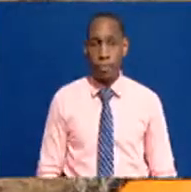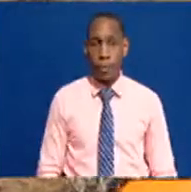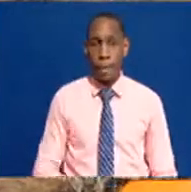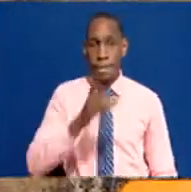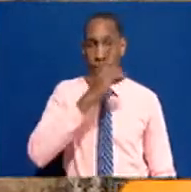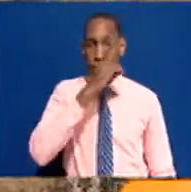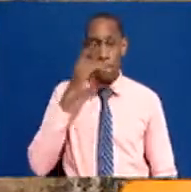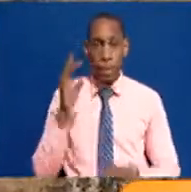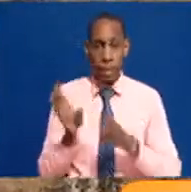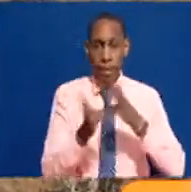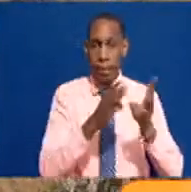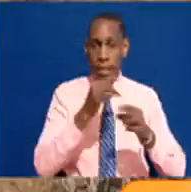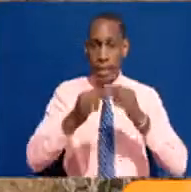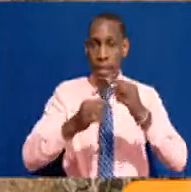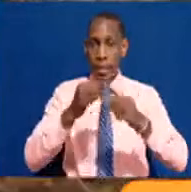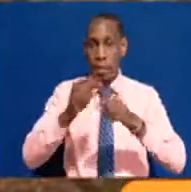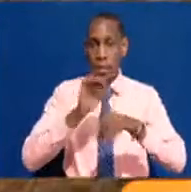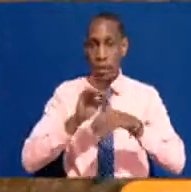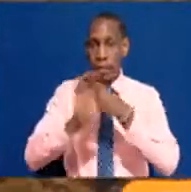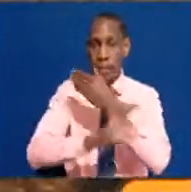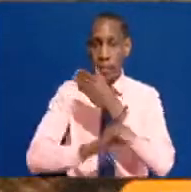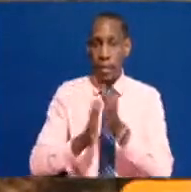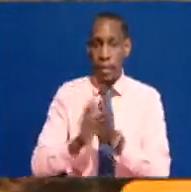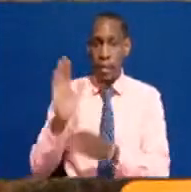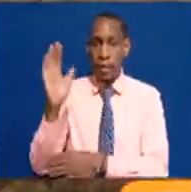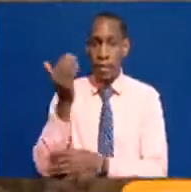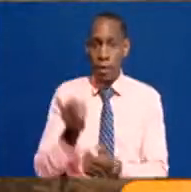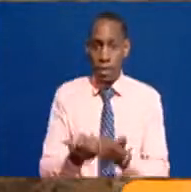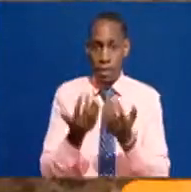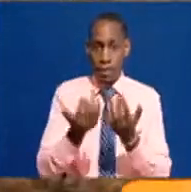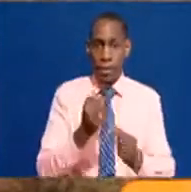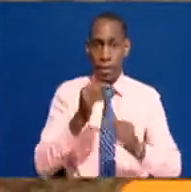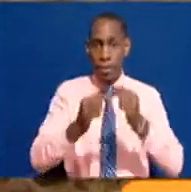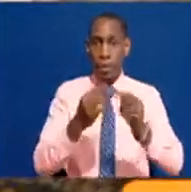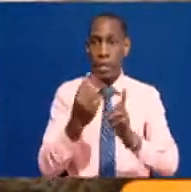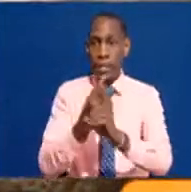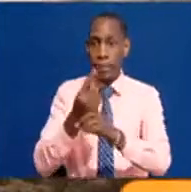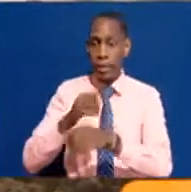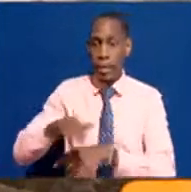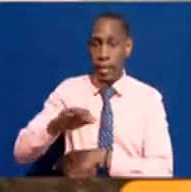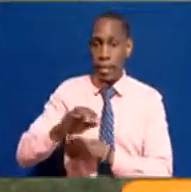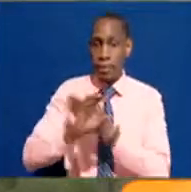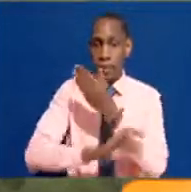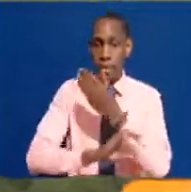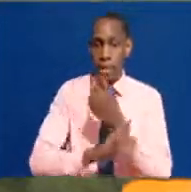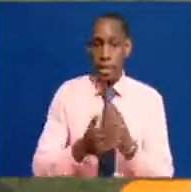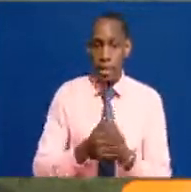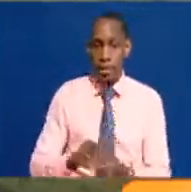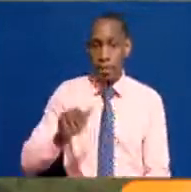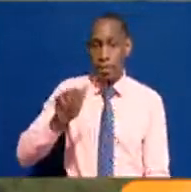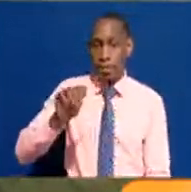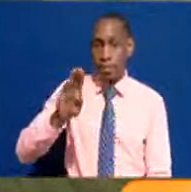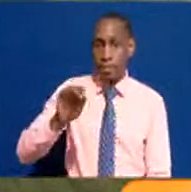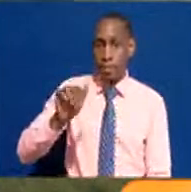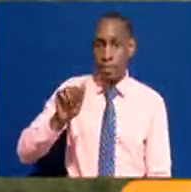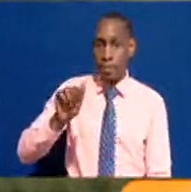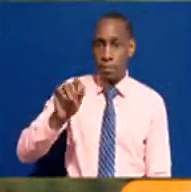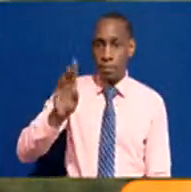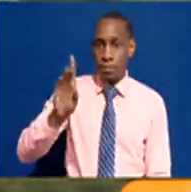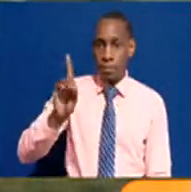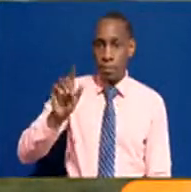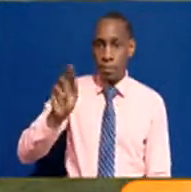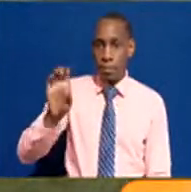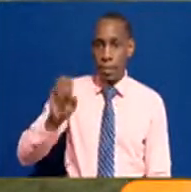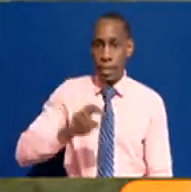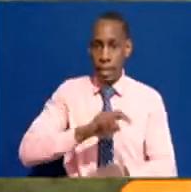weather continues to persist in the country, forest fires have been on the rise in different parts of the country. At the Abadea National Park, much